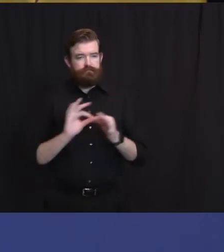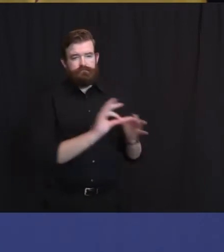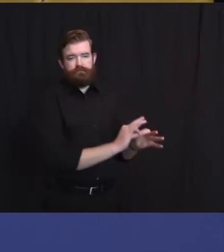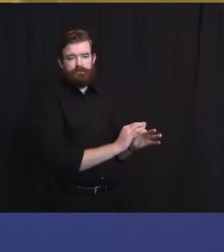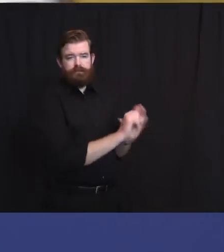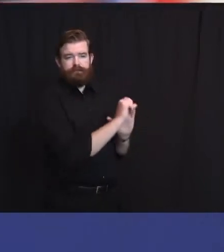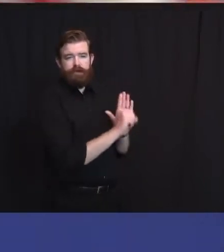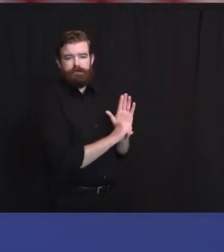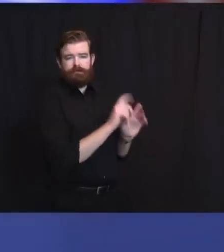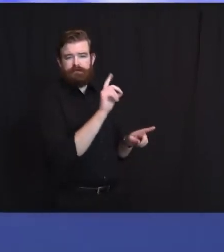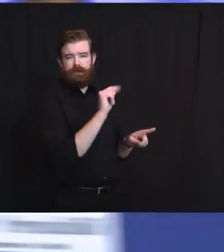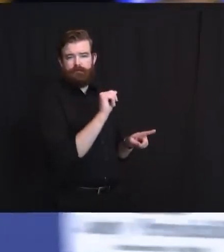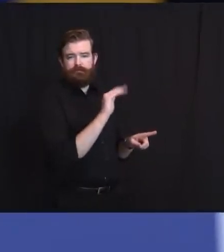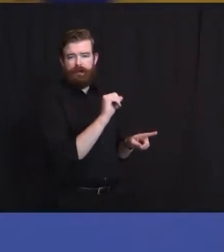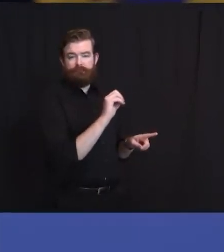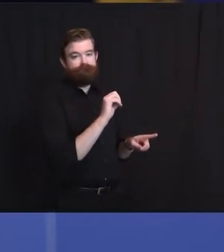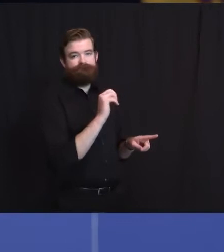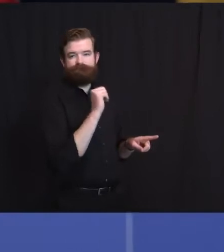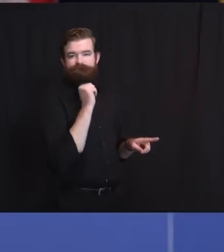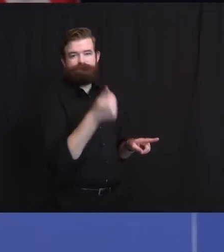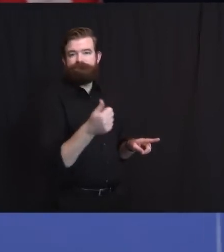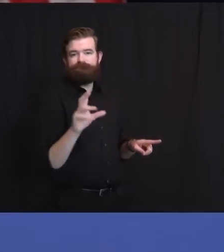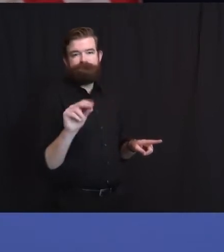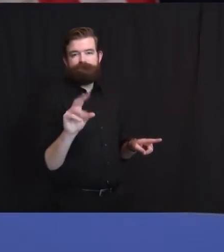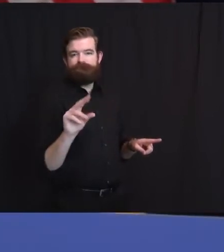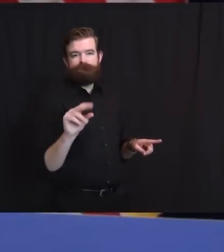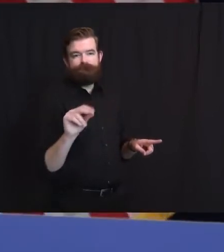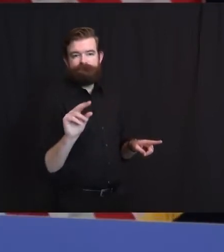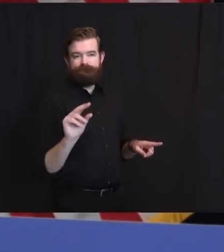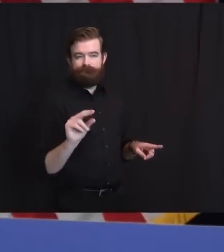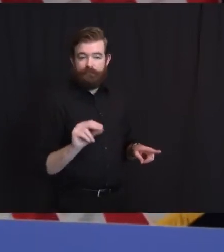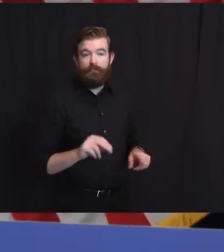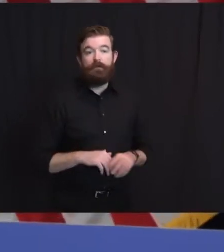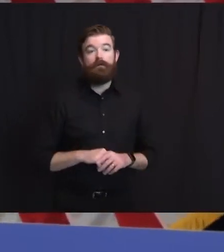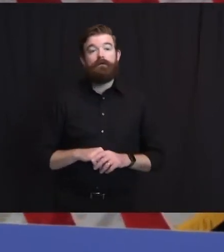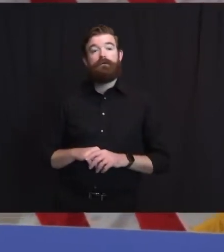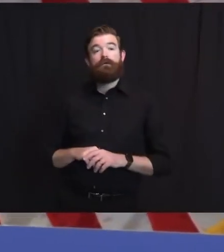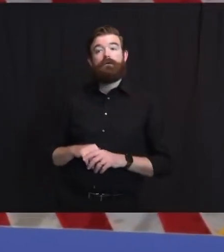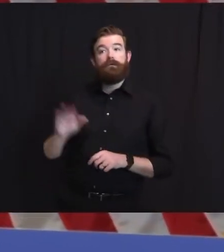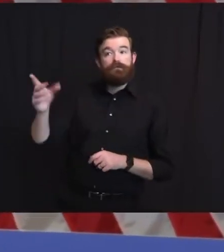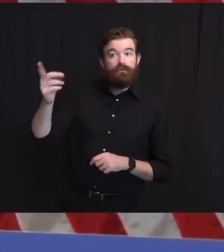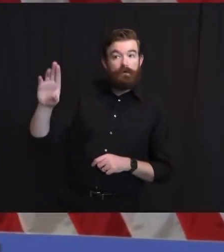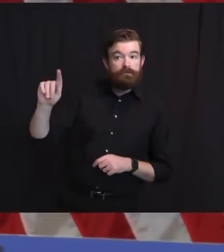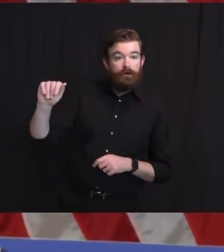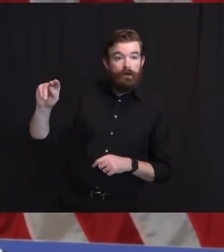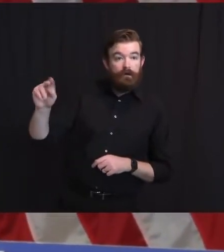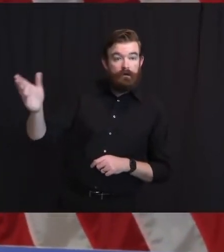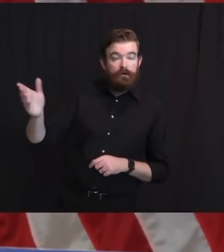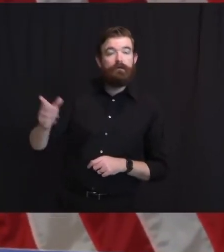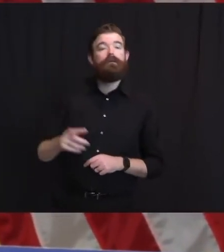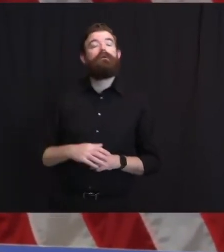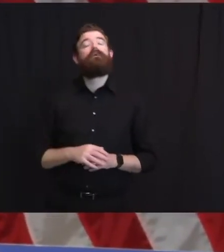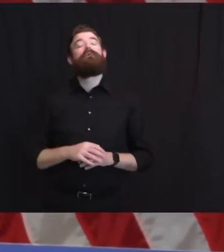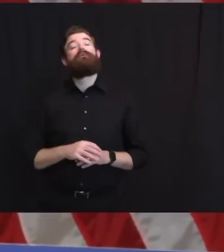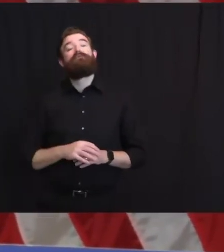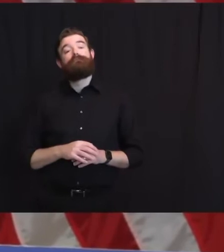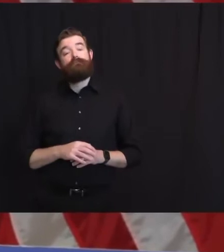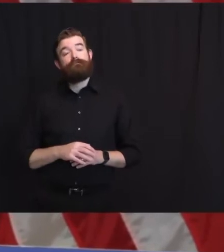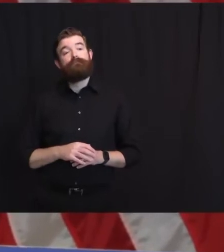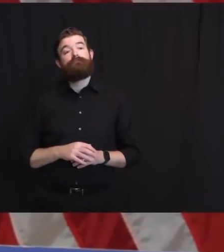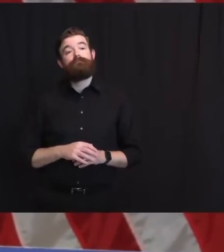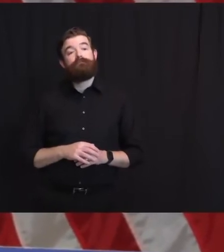please. We actually are getting a lot of data on these antigen tests right now. It's just a matter, as the commissioner had mentioned, of